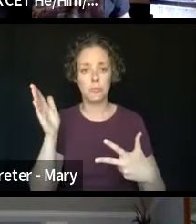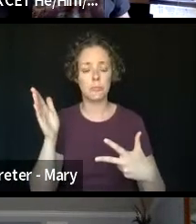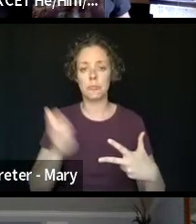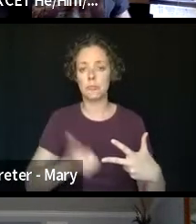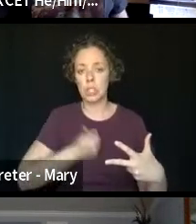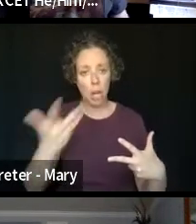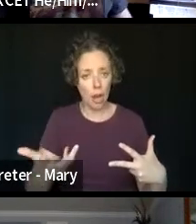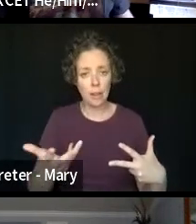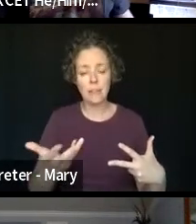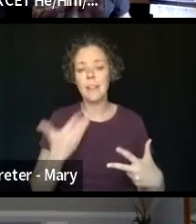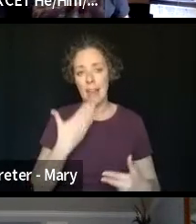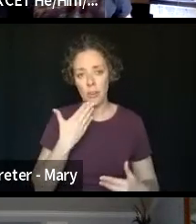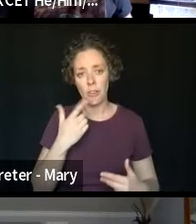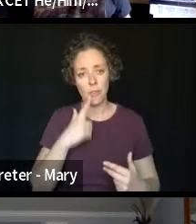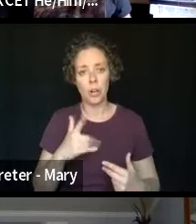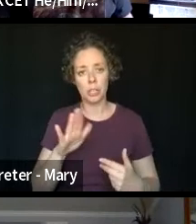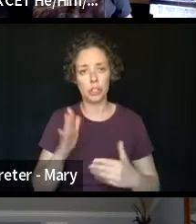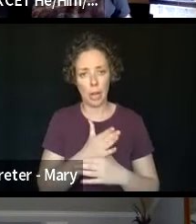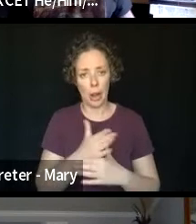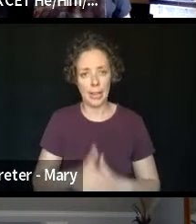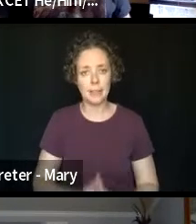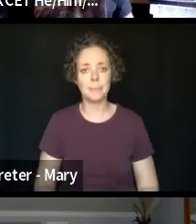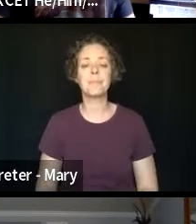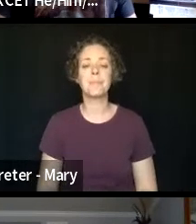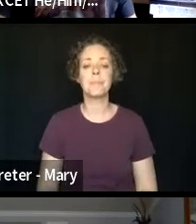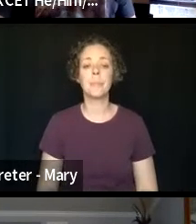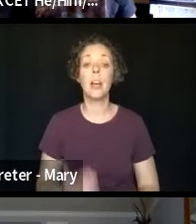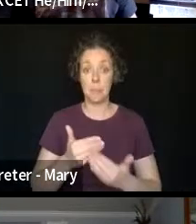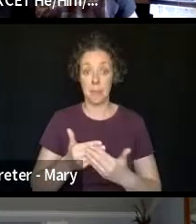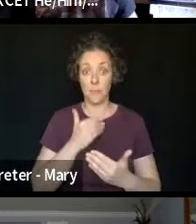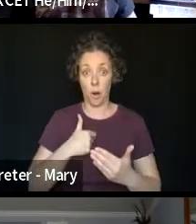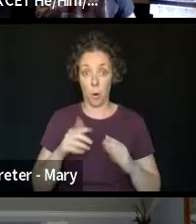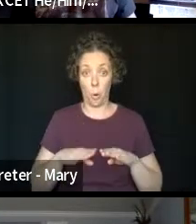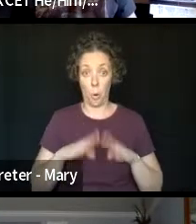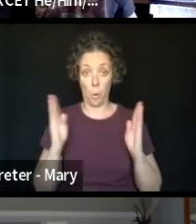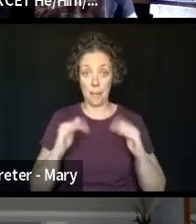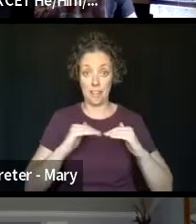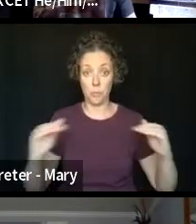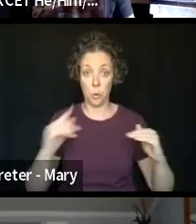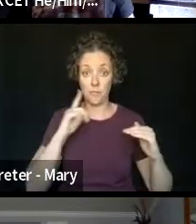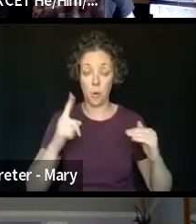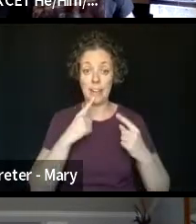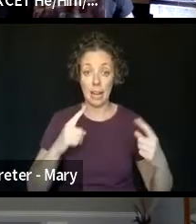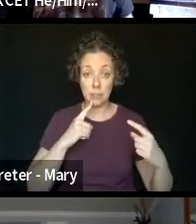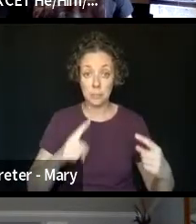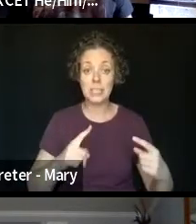wanted to, before I open the floor for announcements, I have two